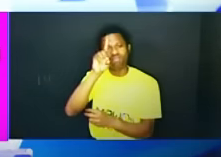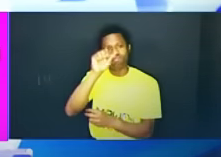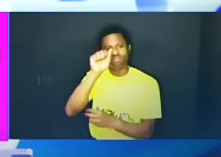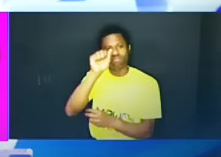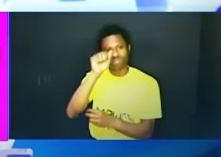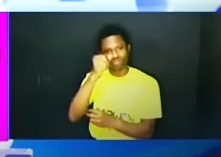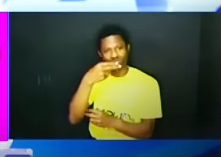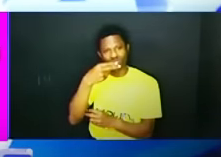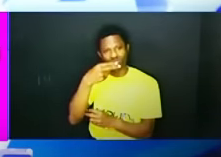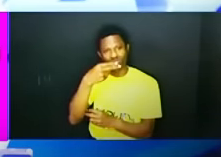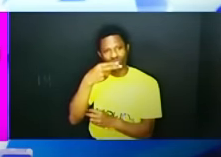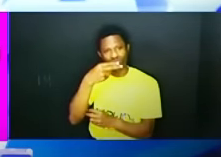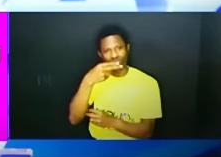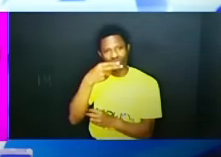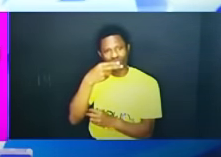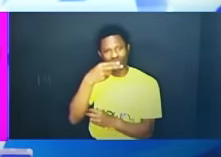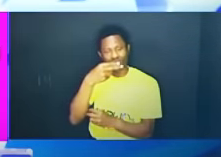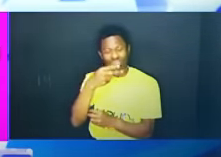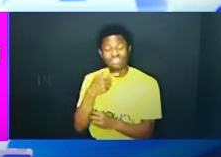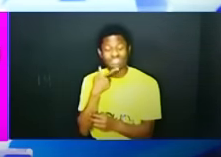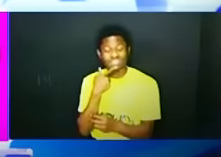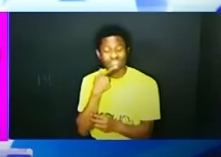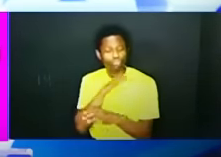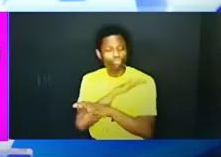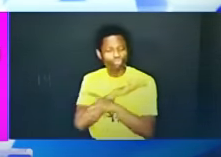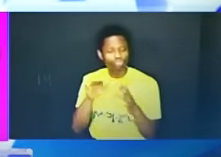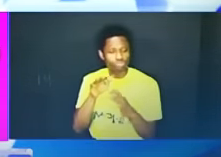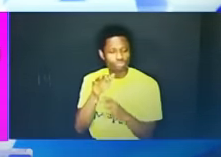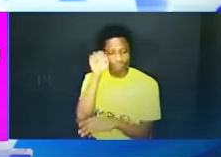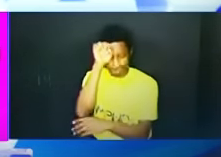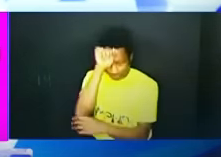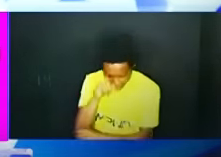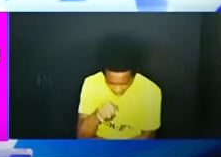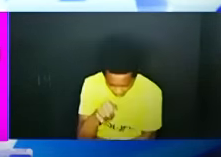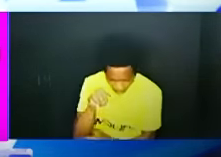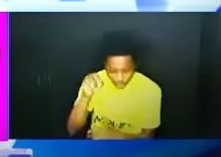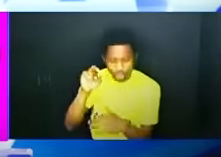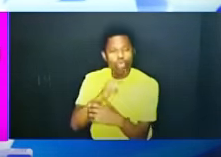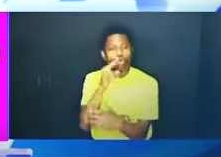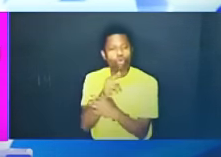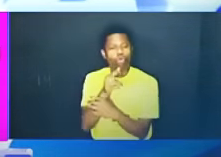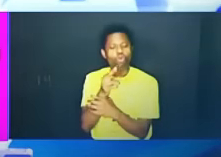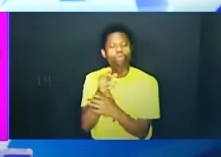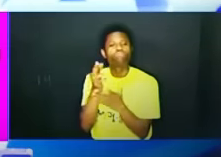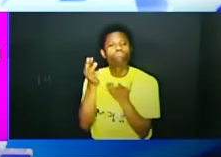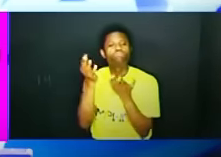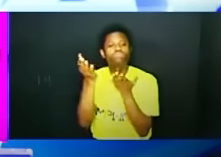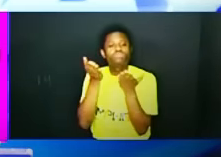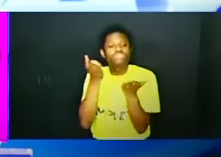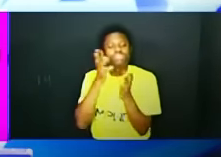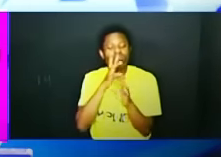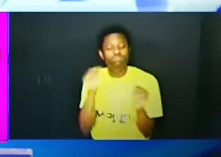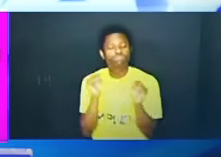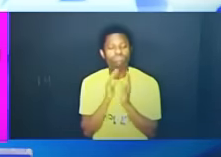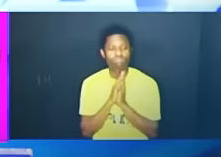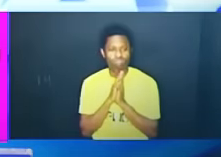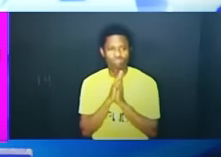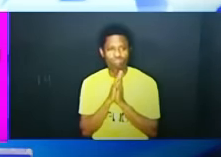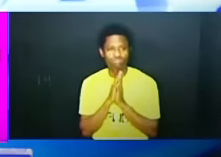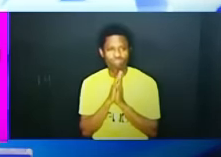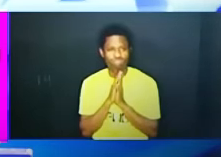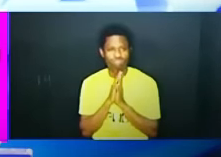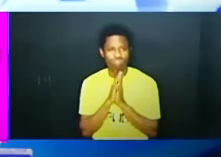shaha them or avoda them. So let's try and then solve this.